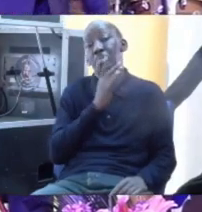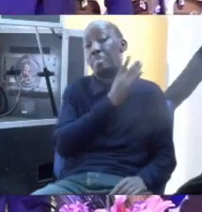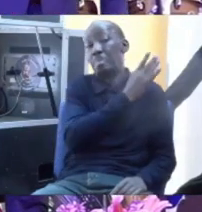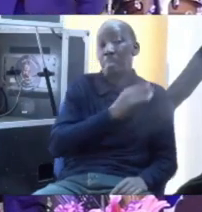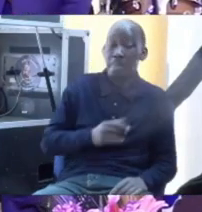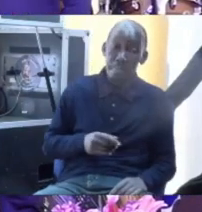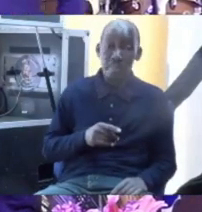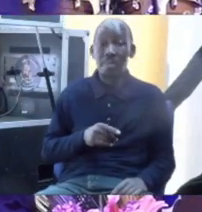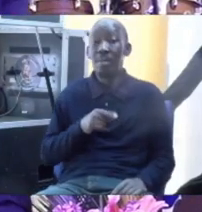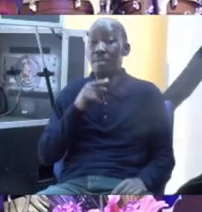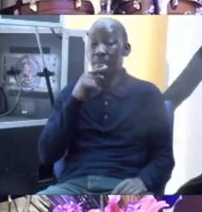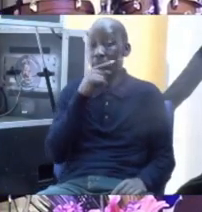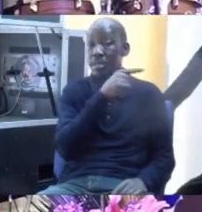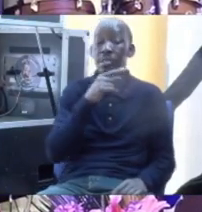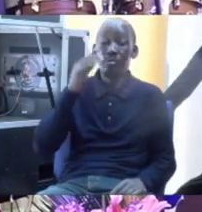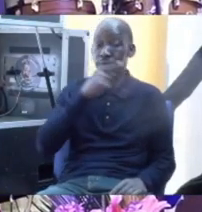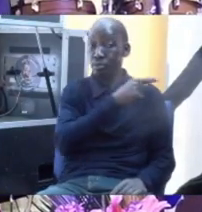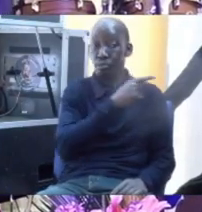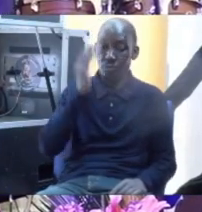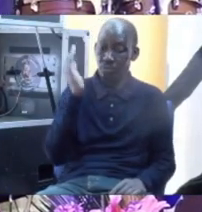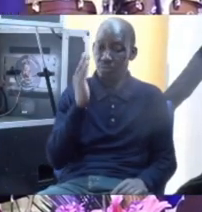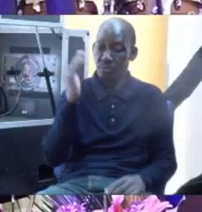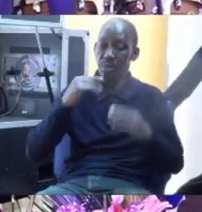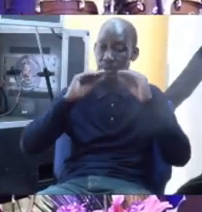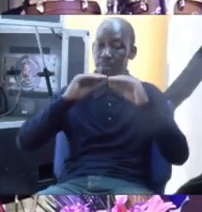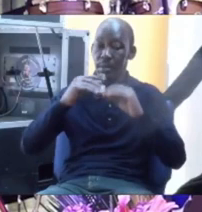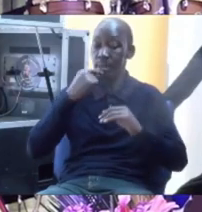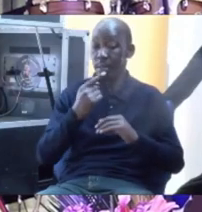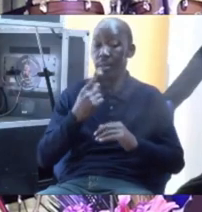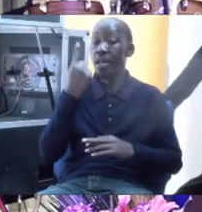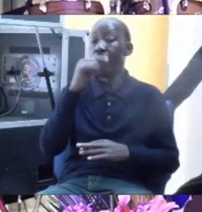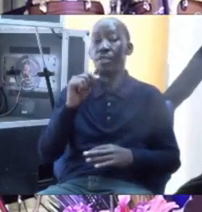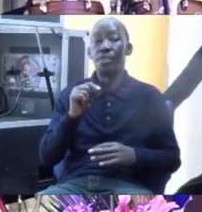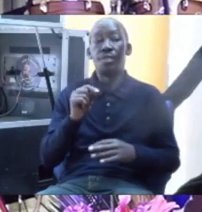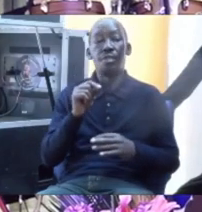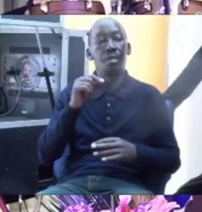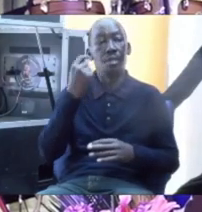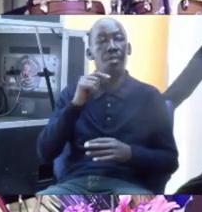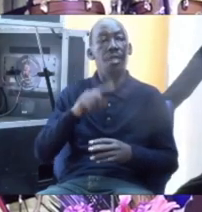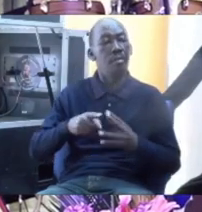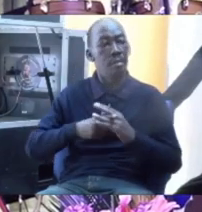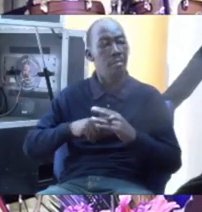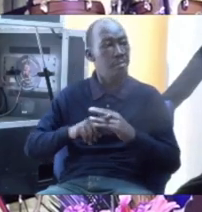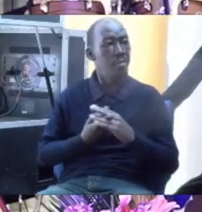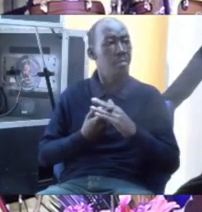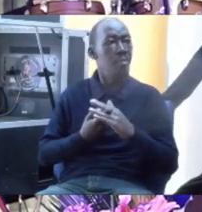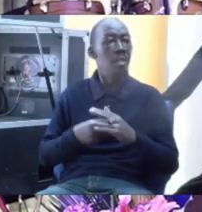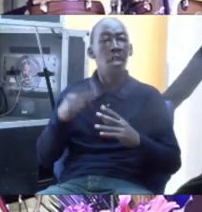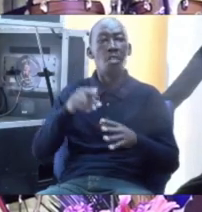It is him who taught and said. Ni yeye aliyefundisha akasema. The source. Kwanza chanzo. The